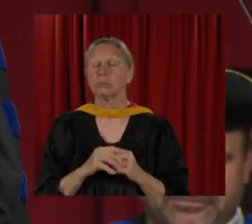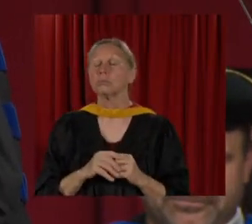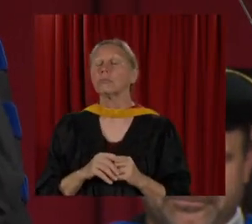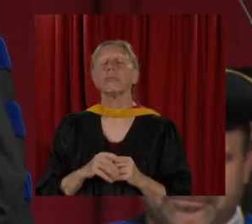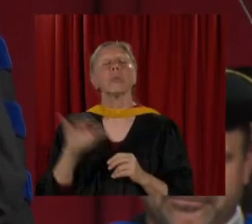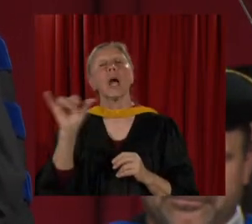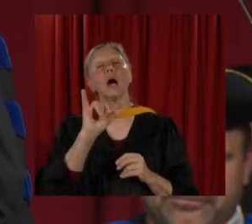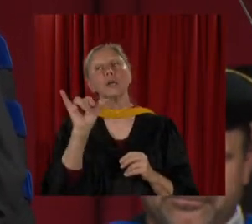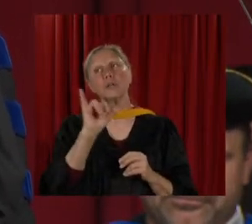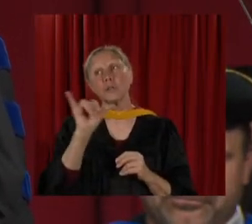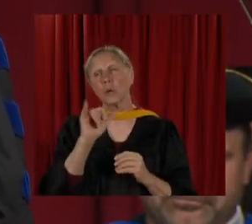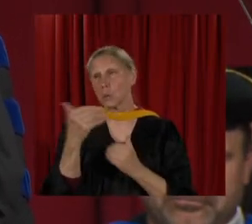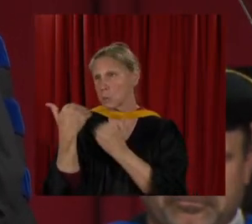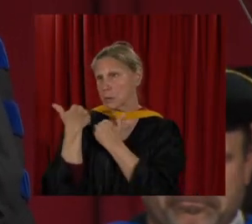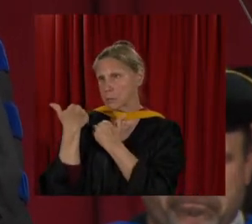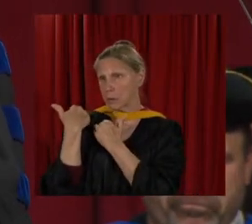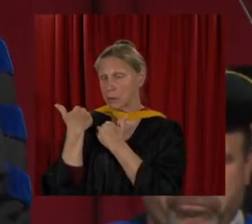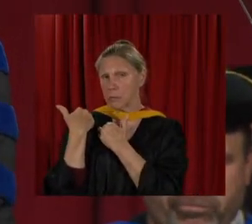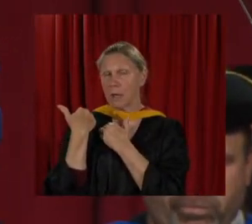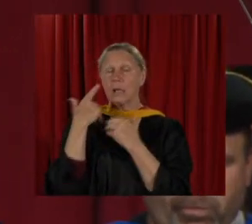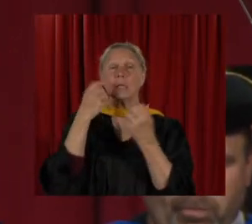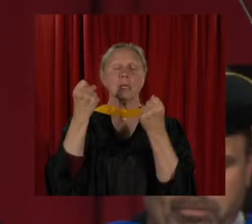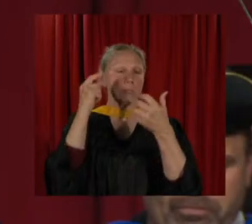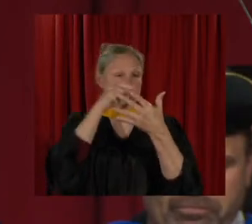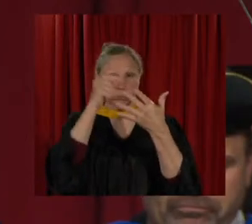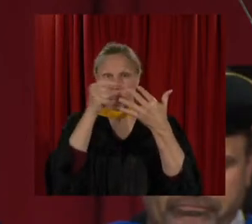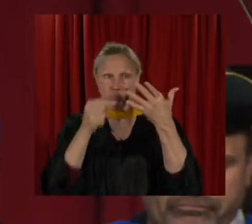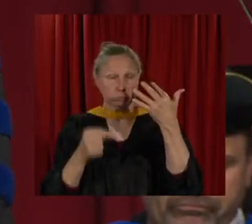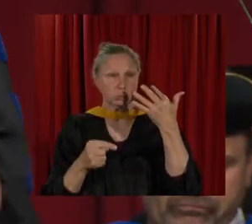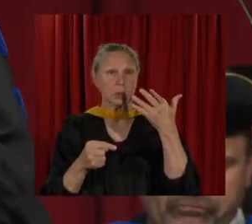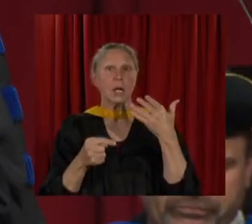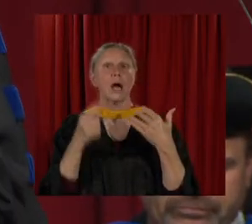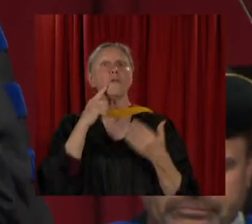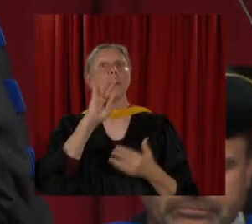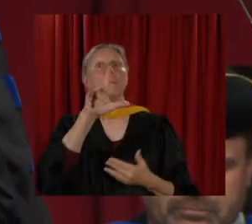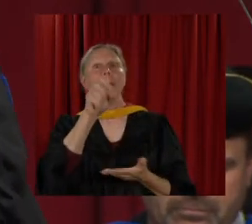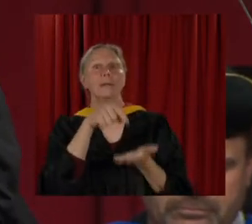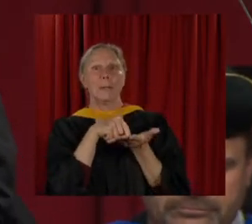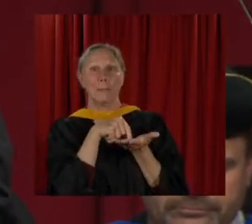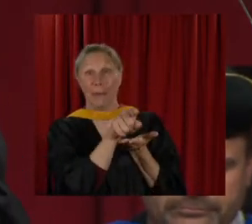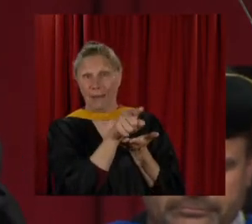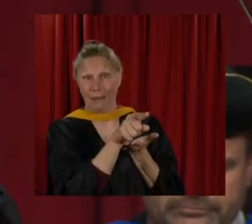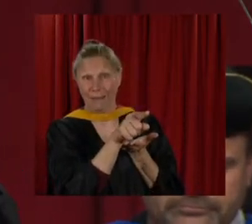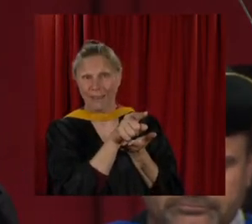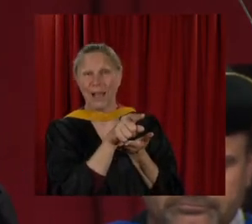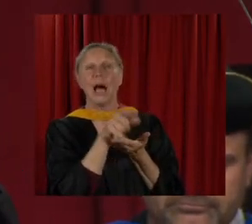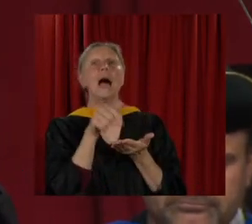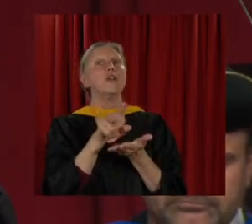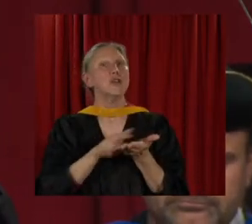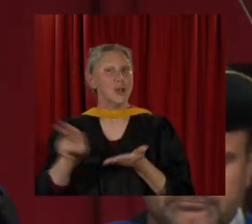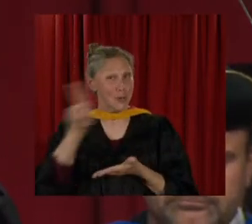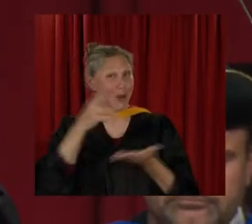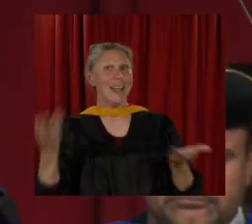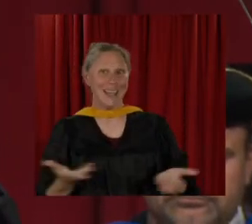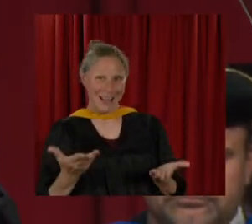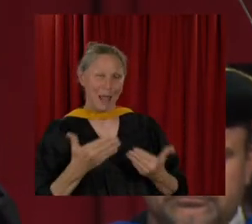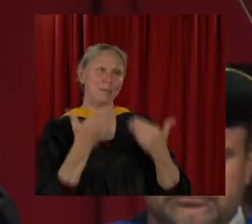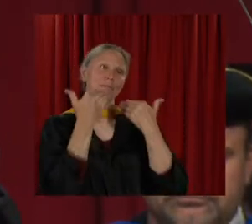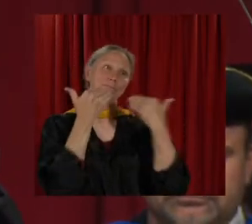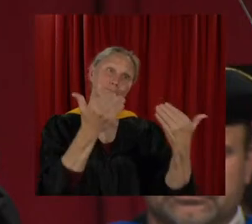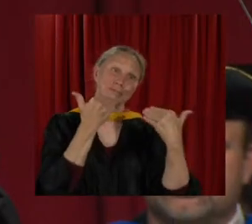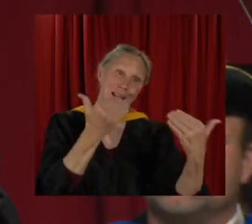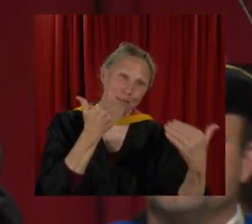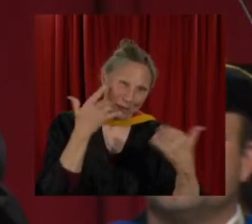You also were responsible on so many occasions for paying the bills. And for that, the University of Arkansas is